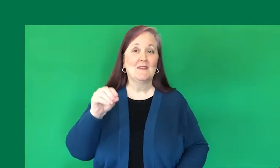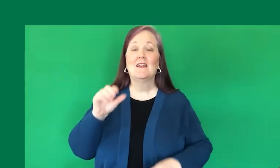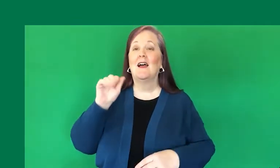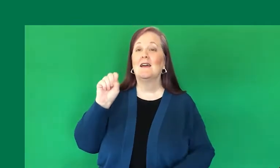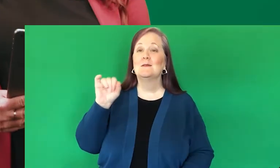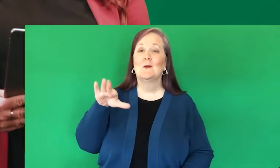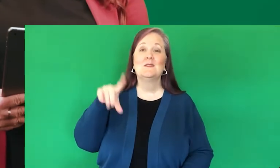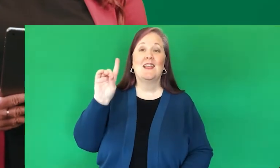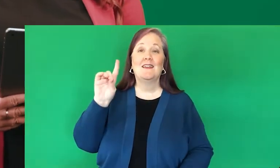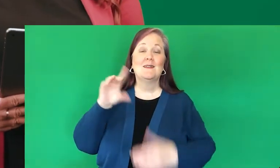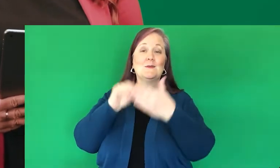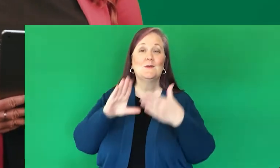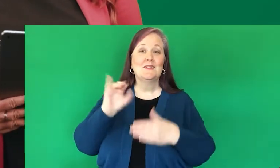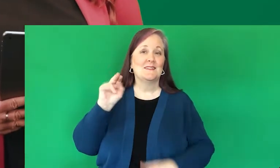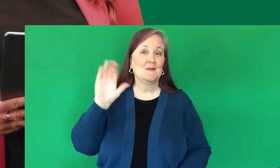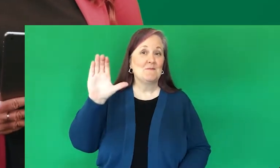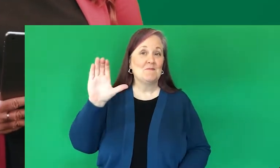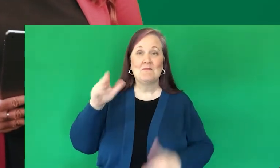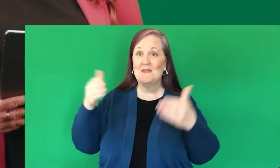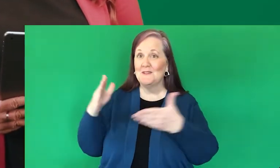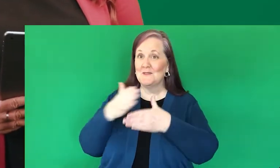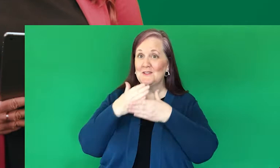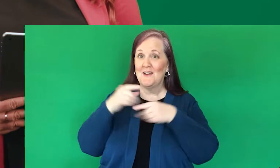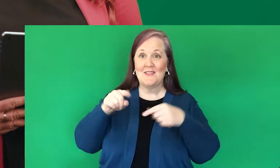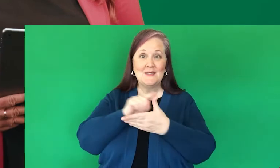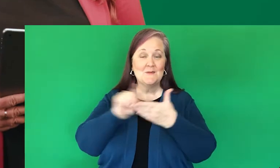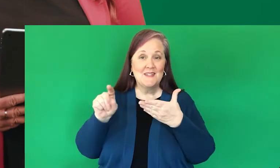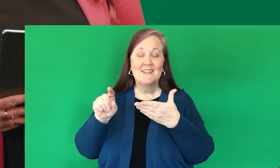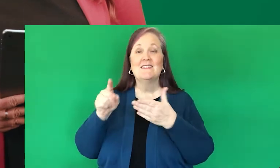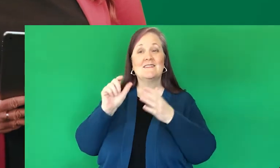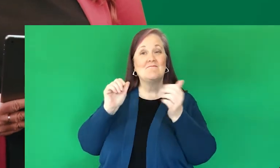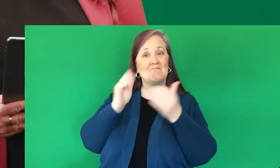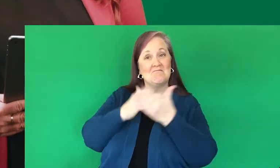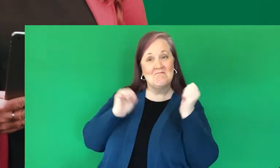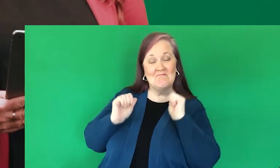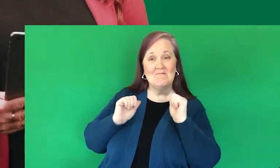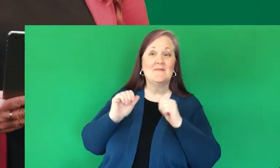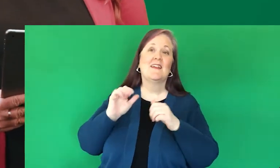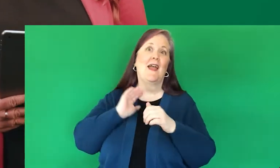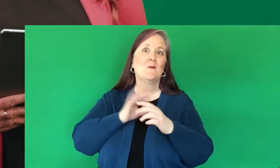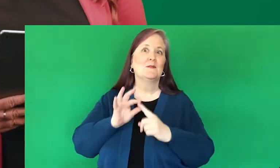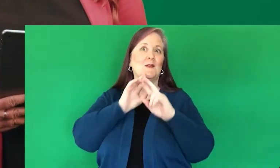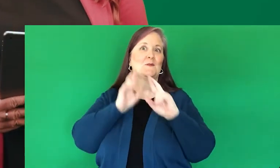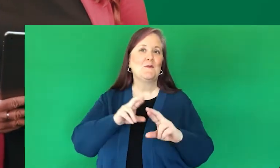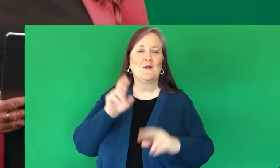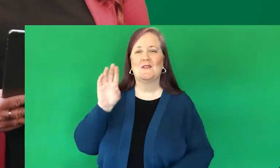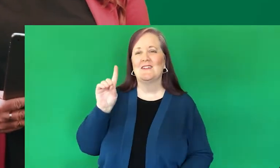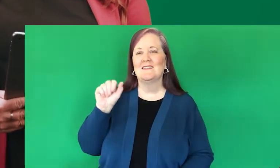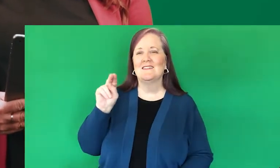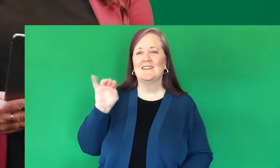We Do, Associated Students Incorporated. And here to share this week's segment is special guest